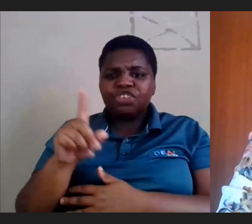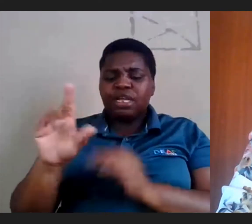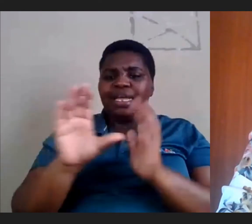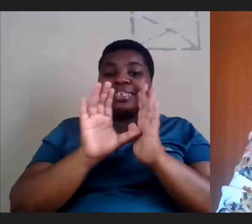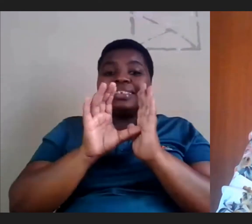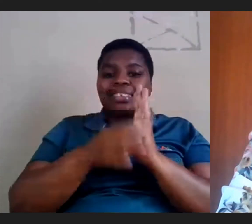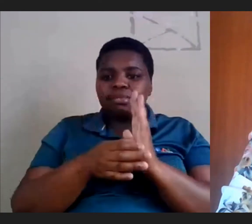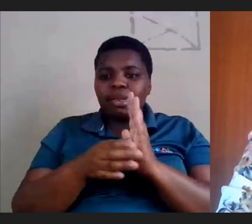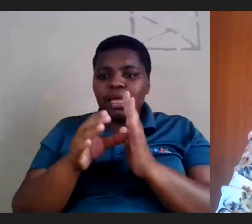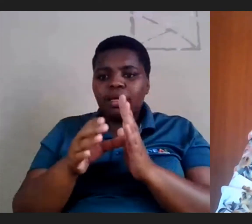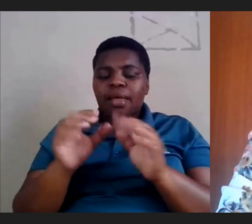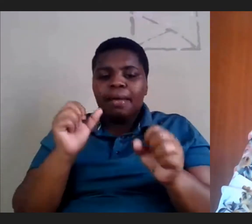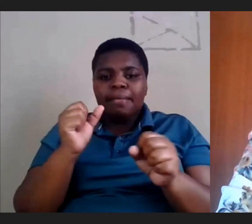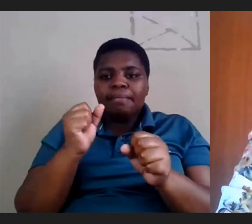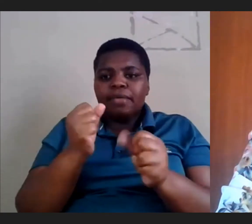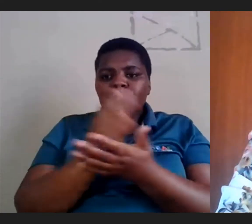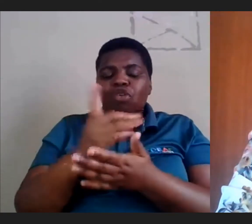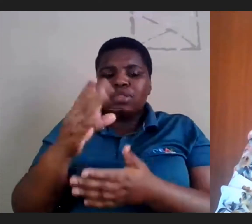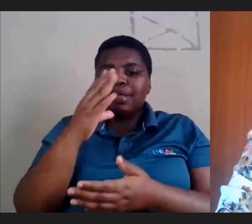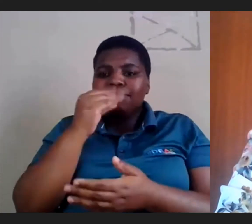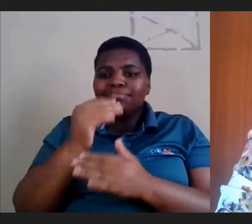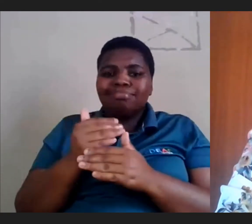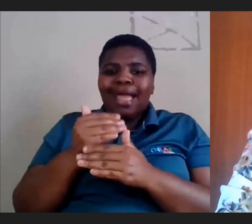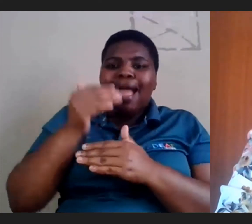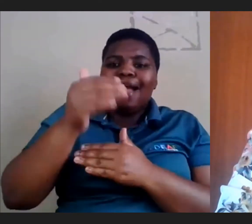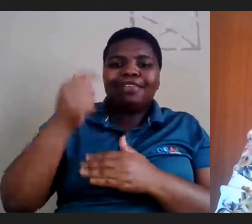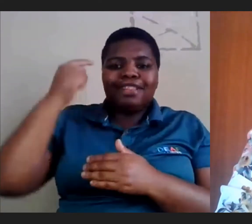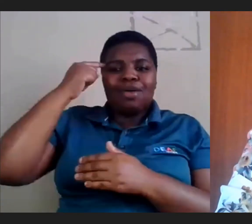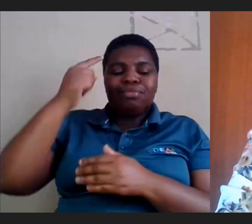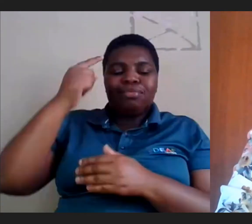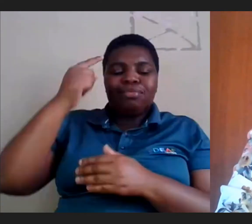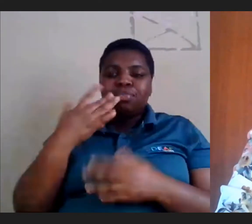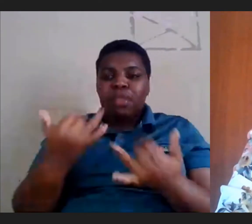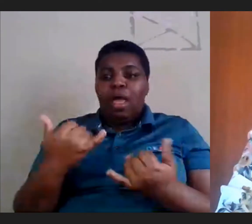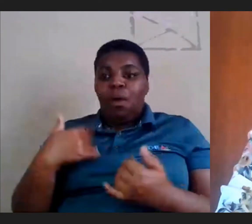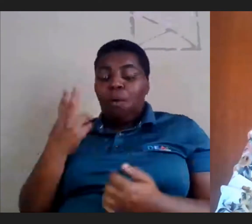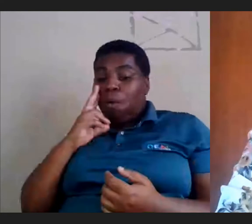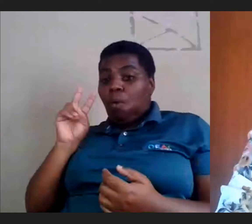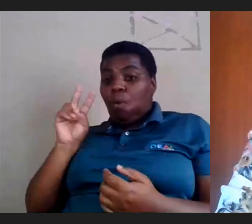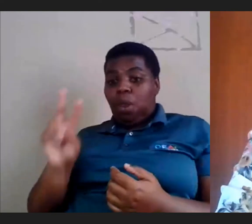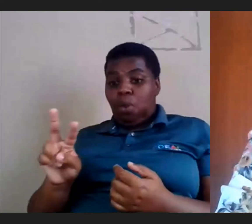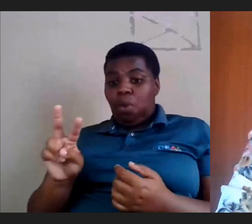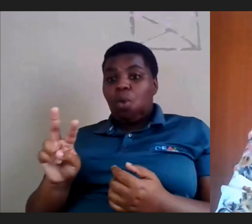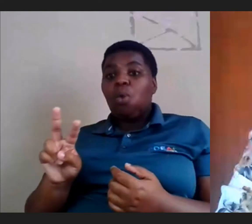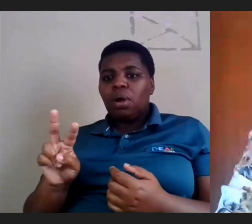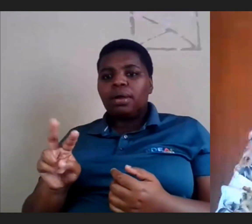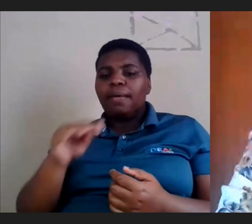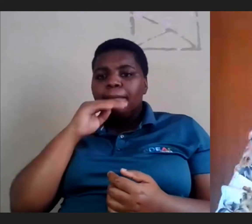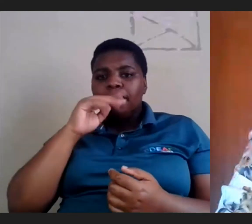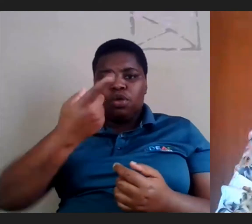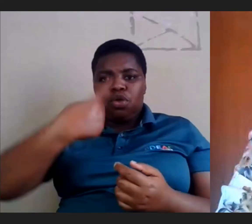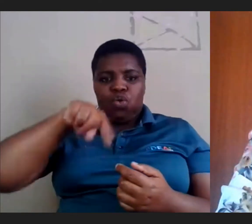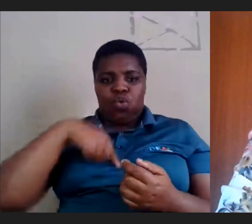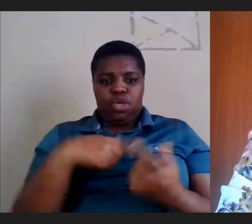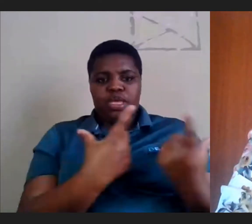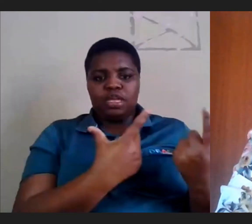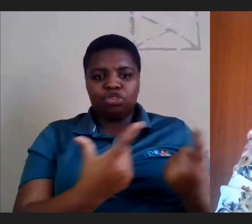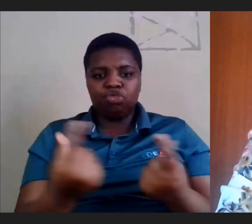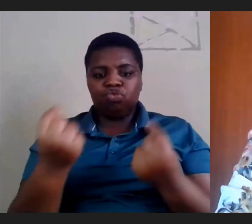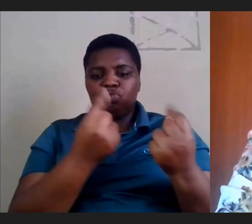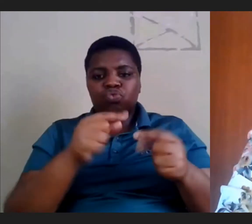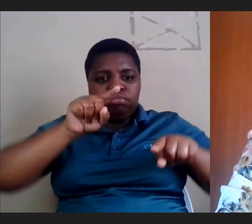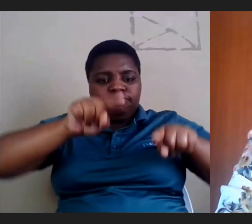as an afterthought when it came to looking at how we would implement the